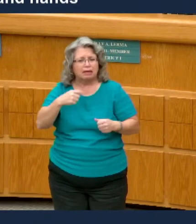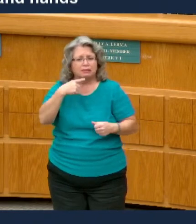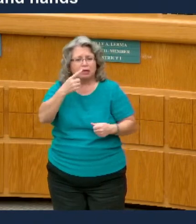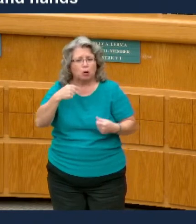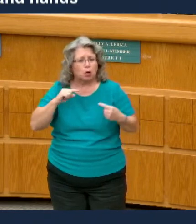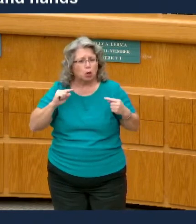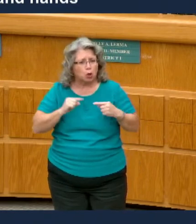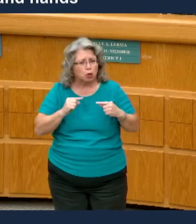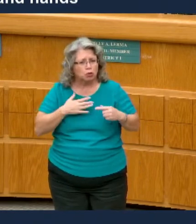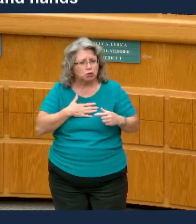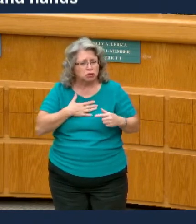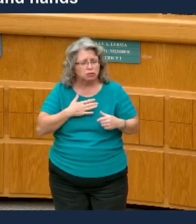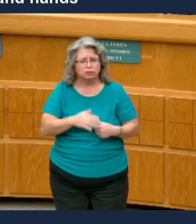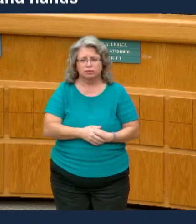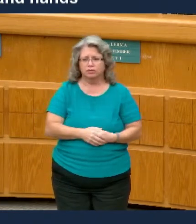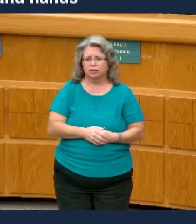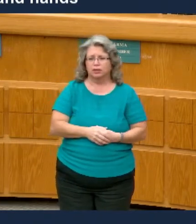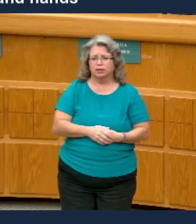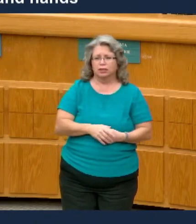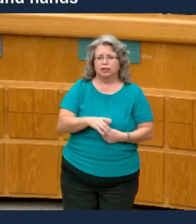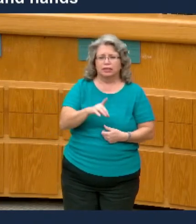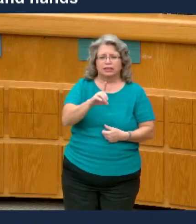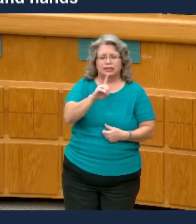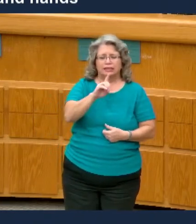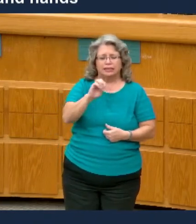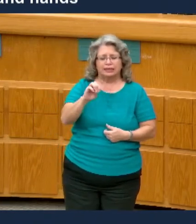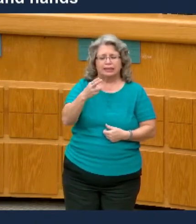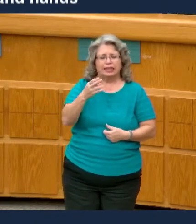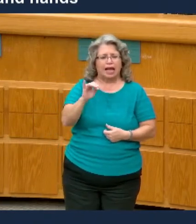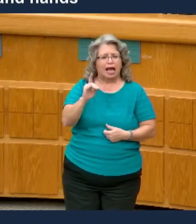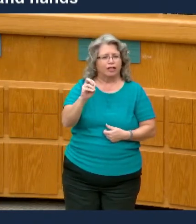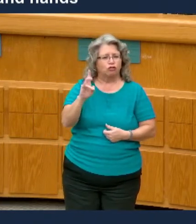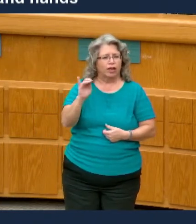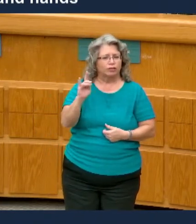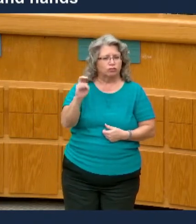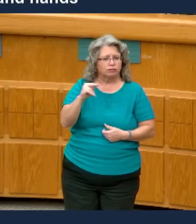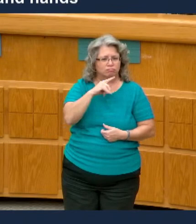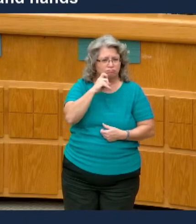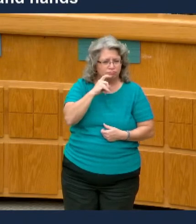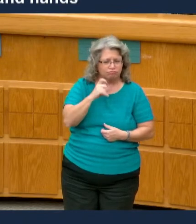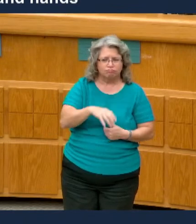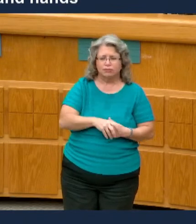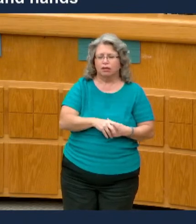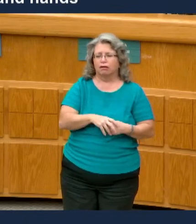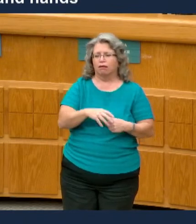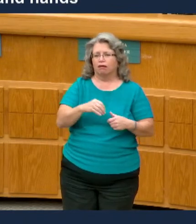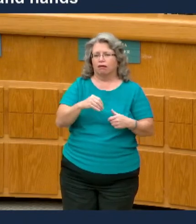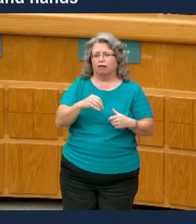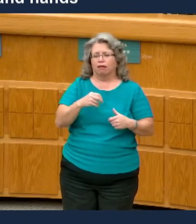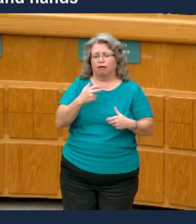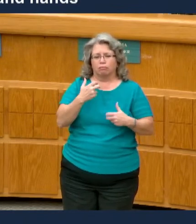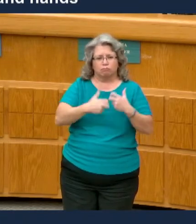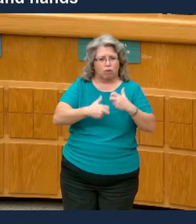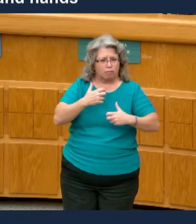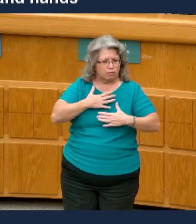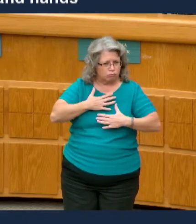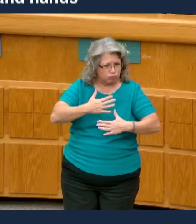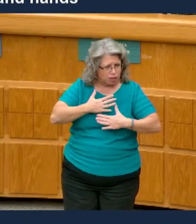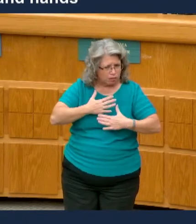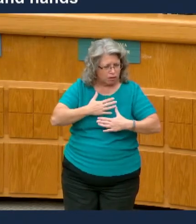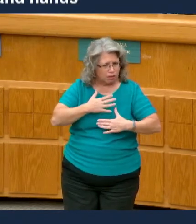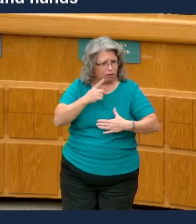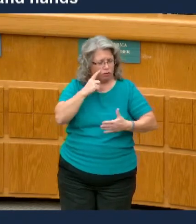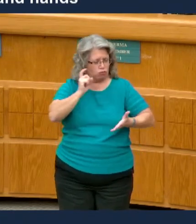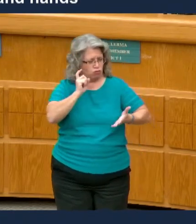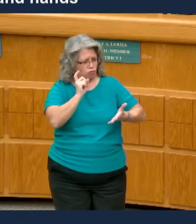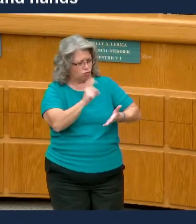And so dehydration, trouble breathing. If you see any of these signs or symptoms in your child, please take them